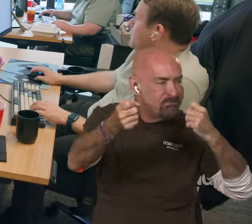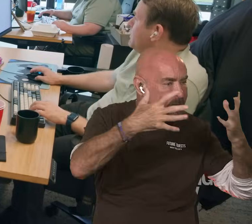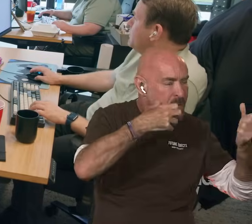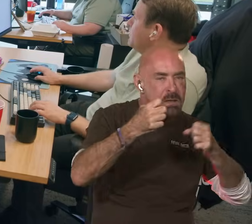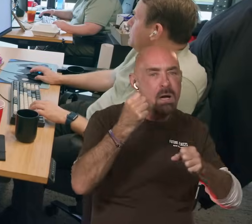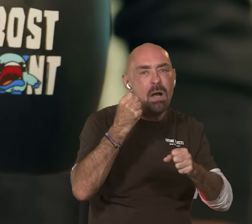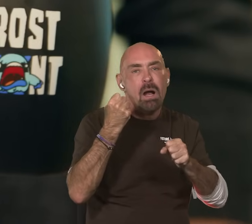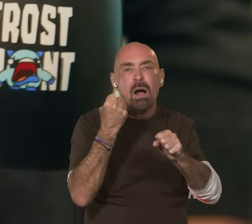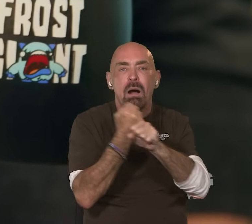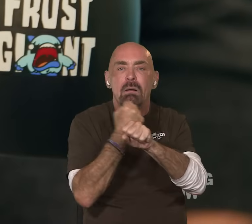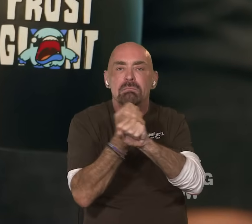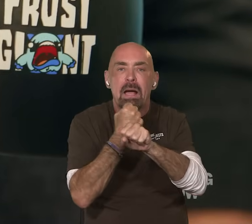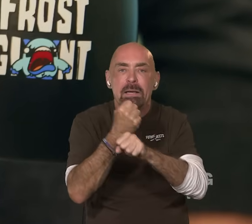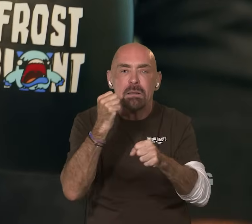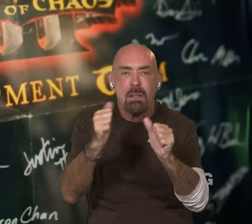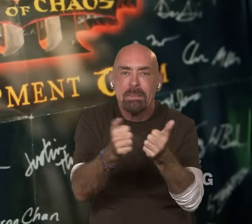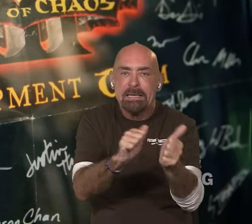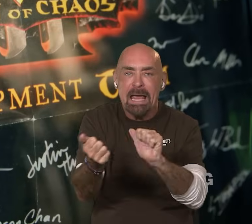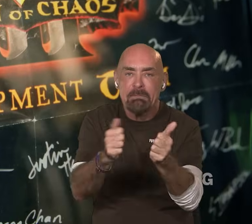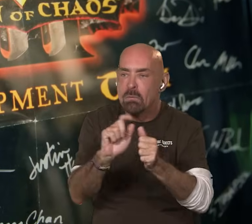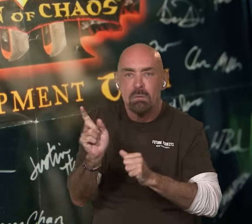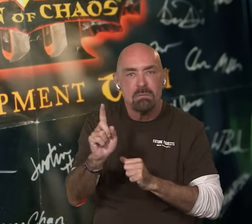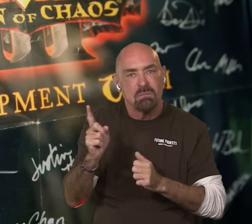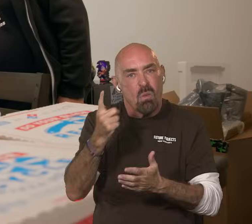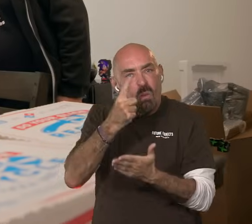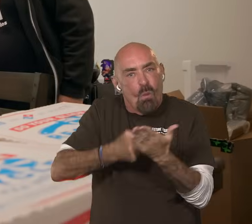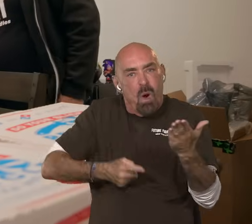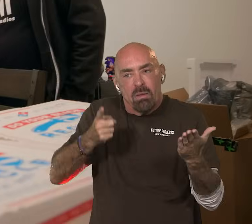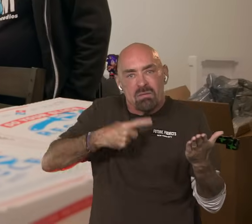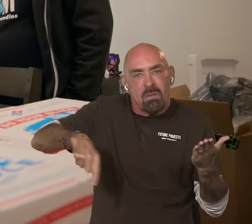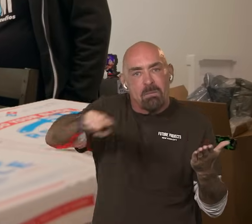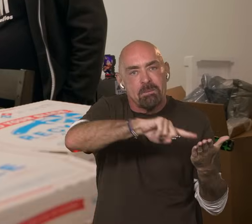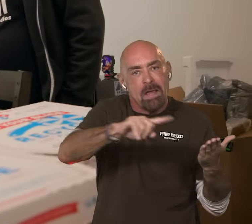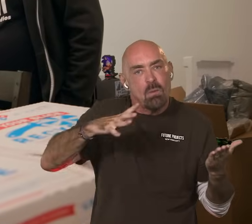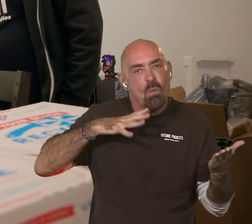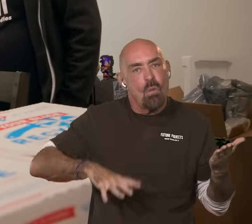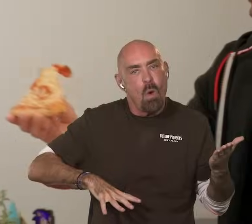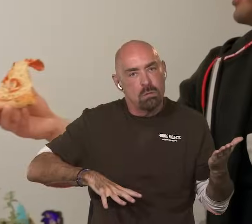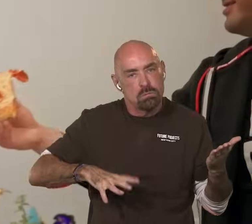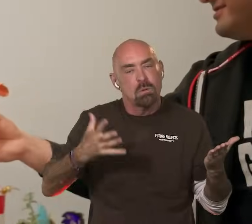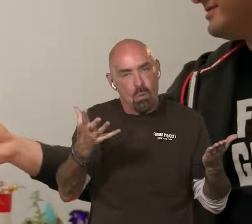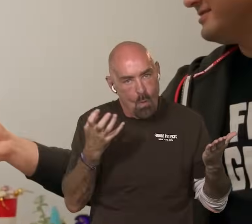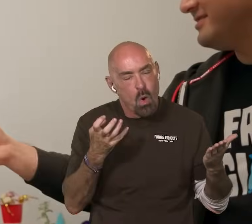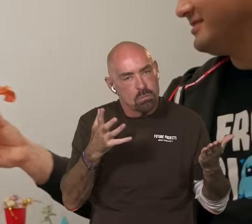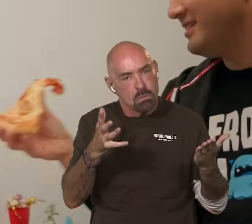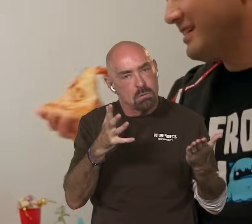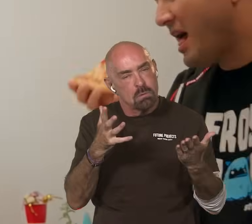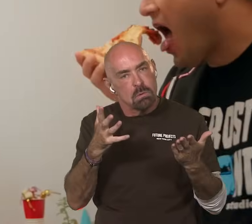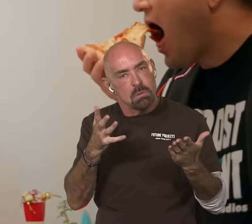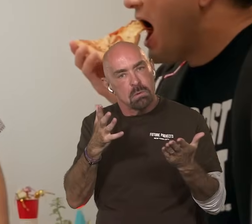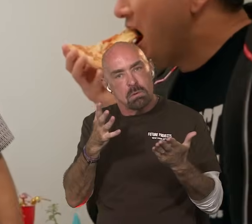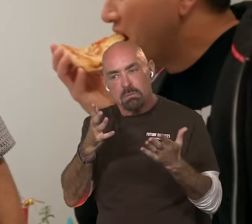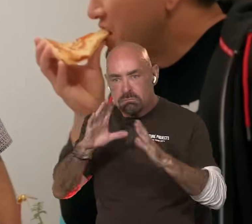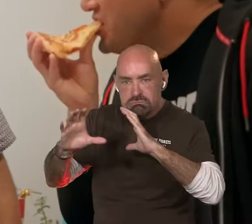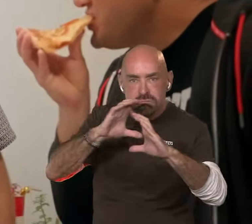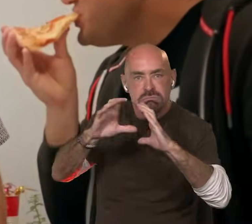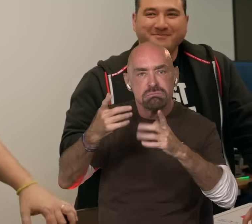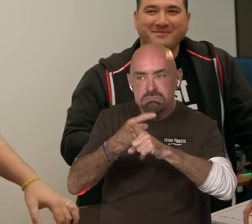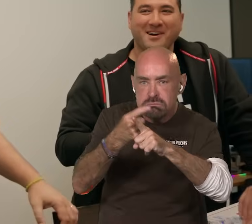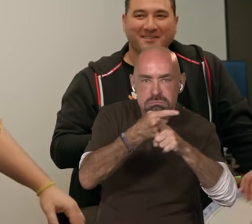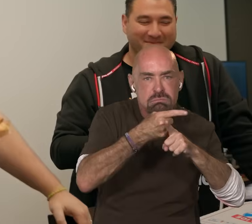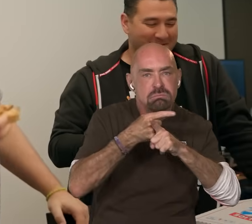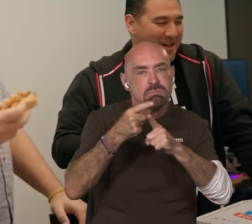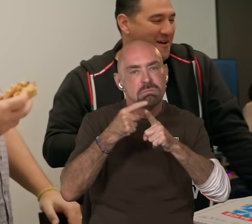to really make the game what they tell us they want. We've been having conversations with the community, and